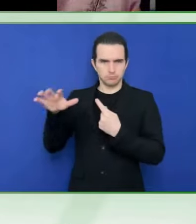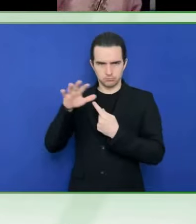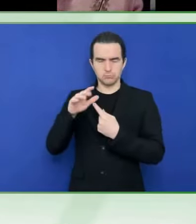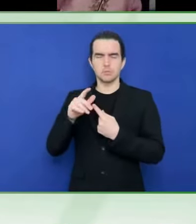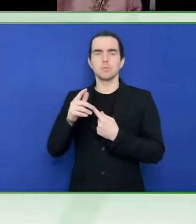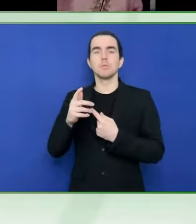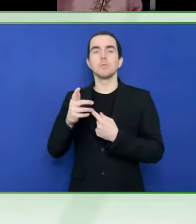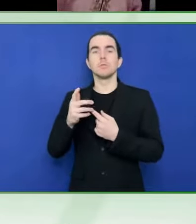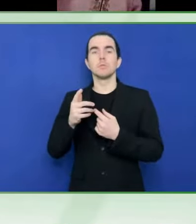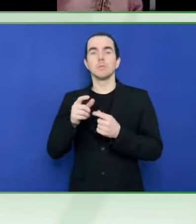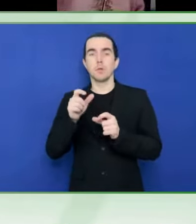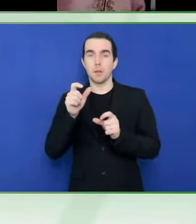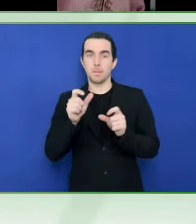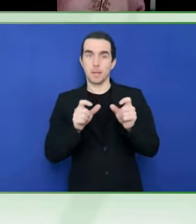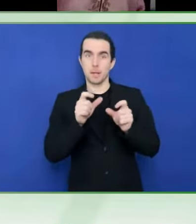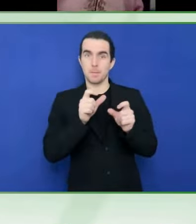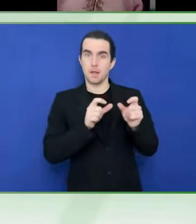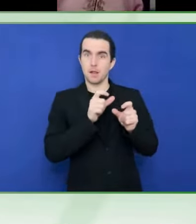to run the business.